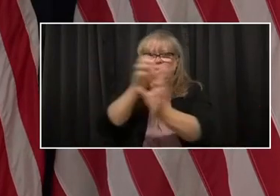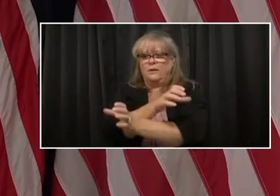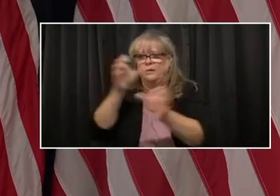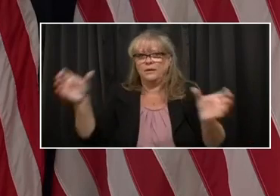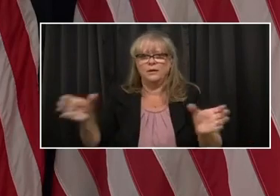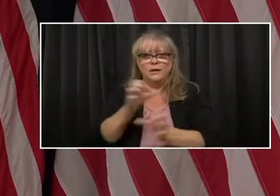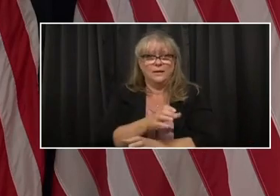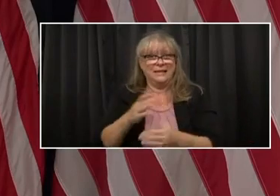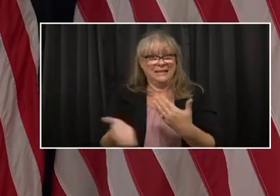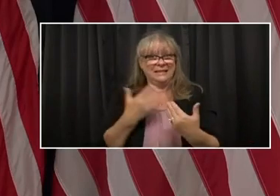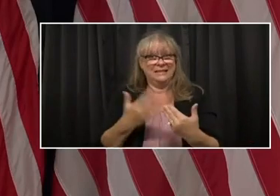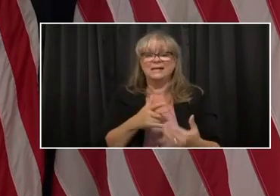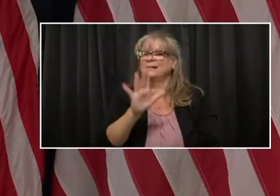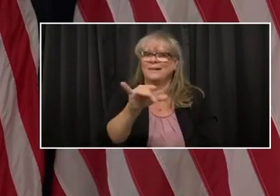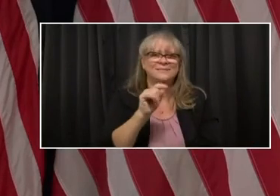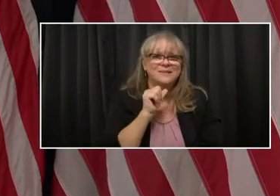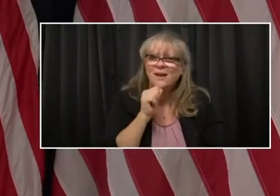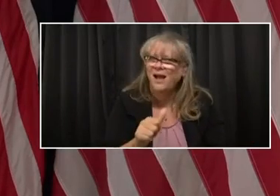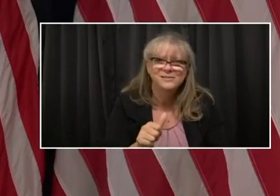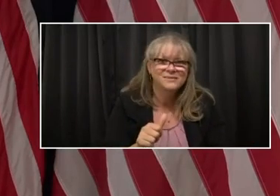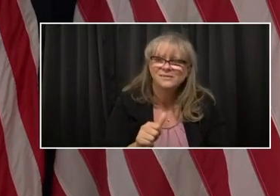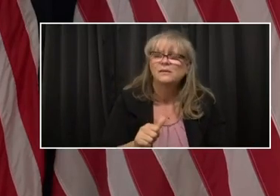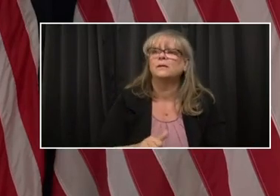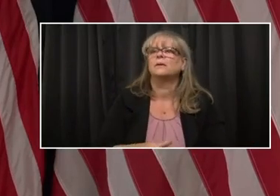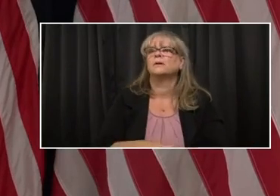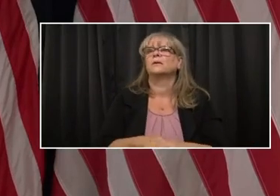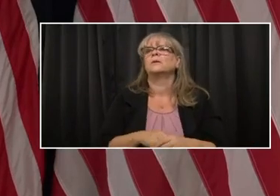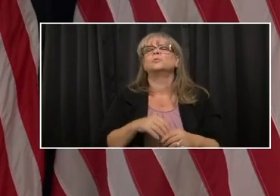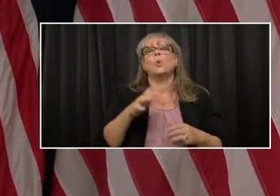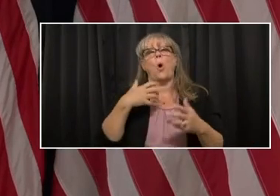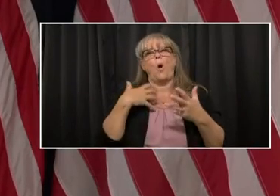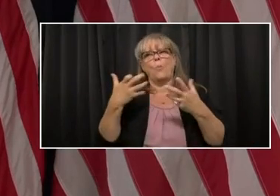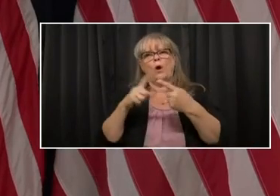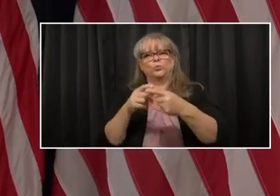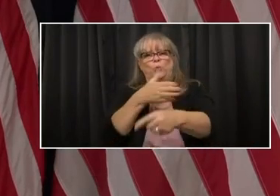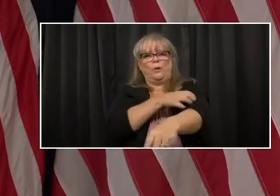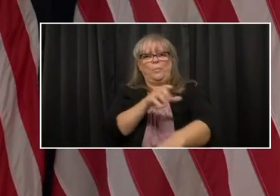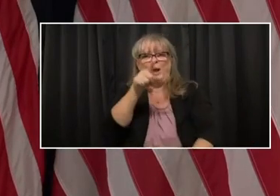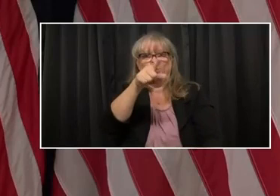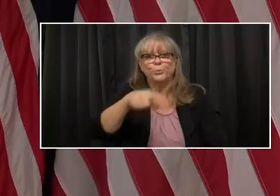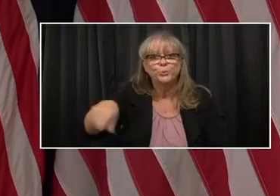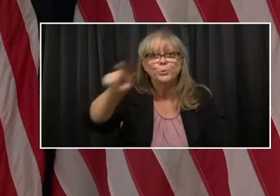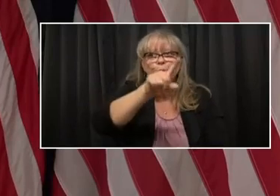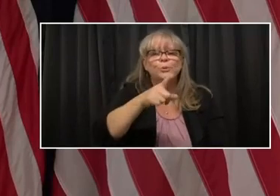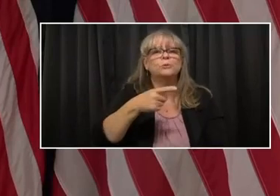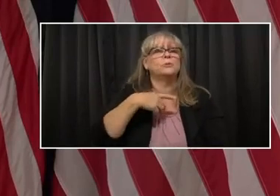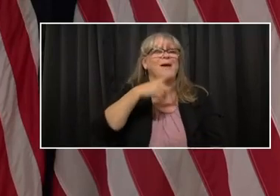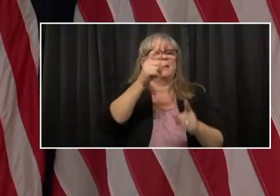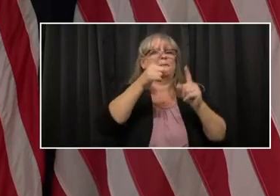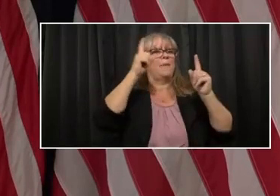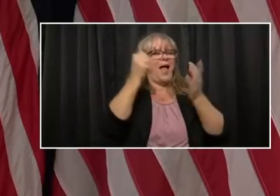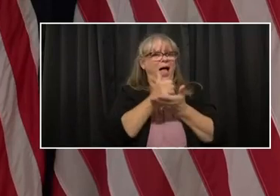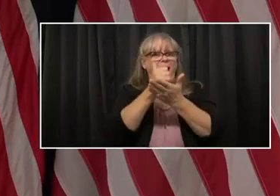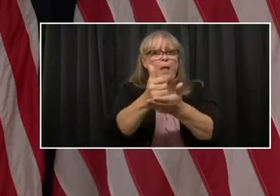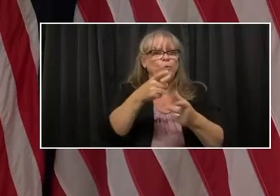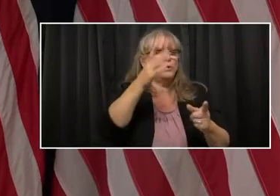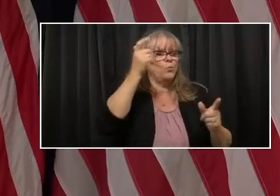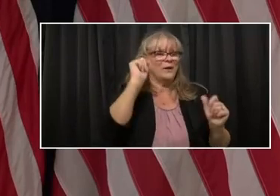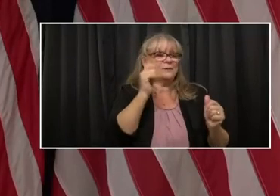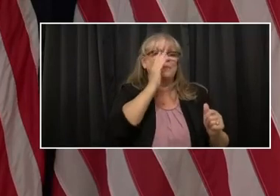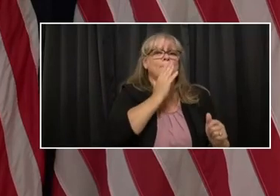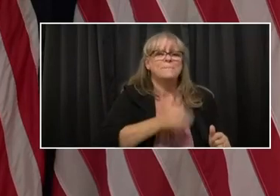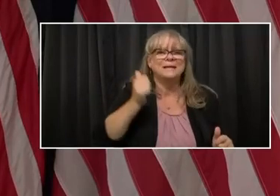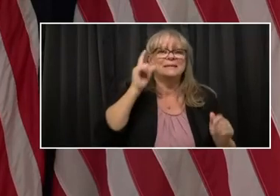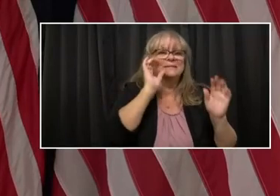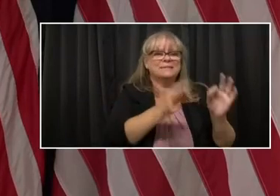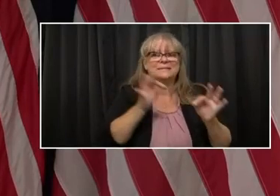empowered to make the best choice for themselves. The community, the parents, the teachers,